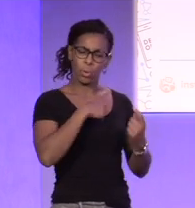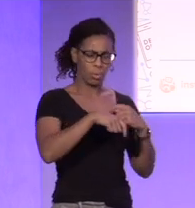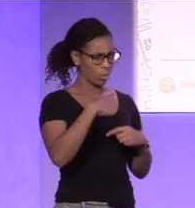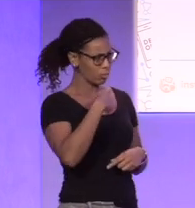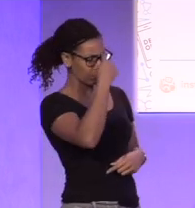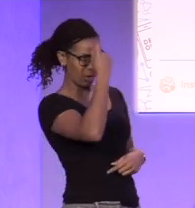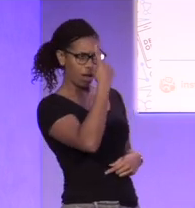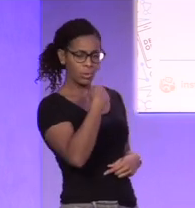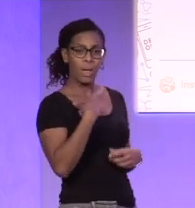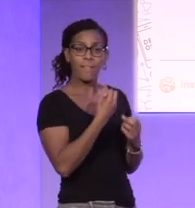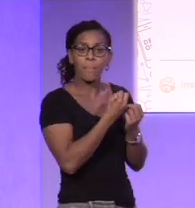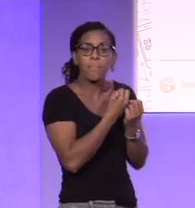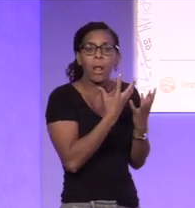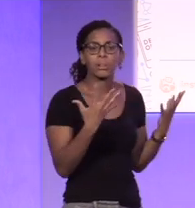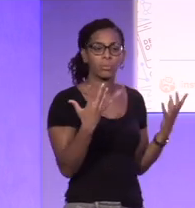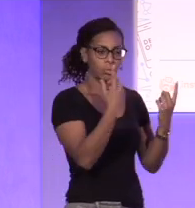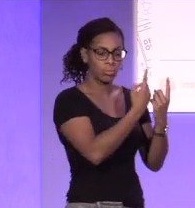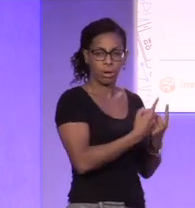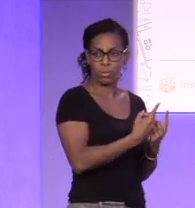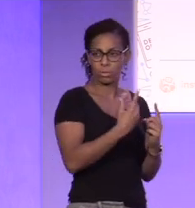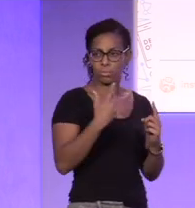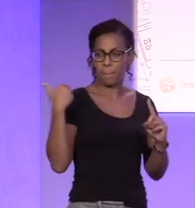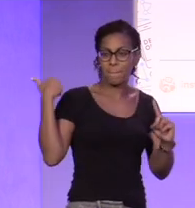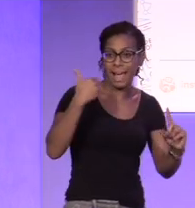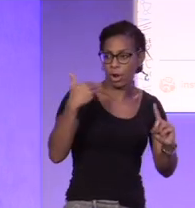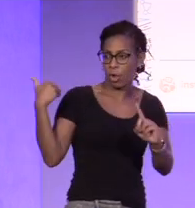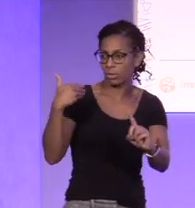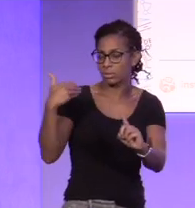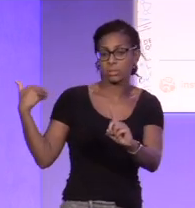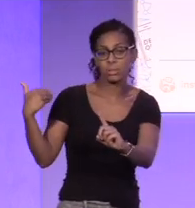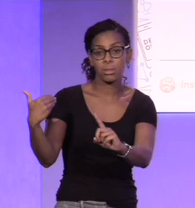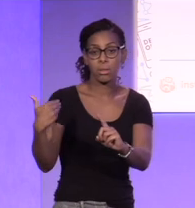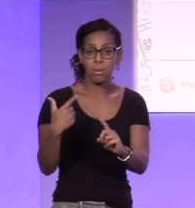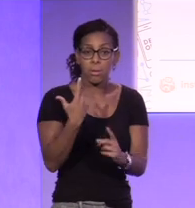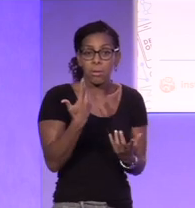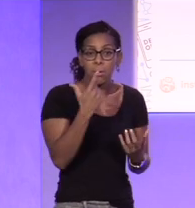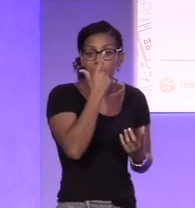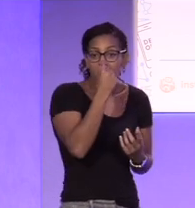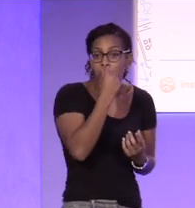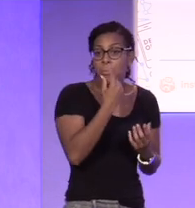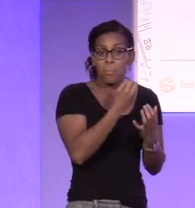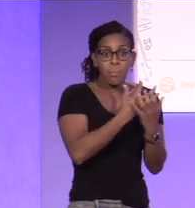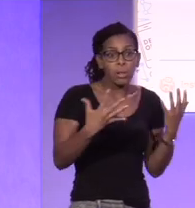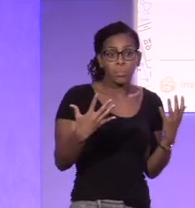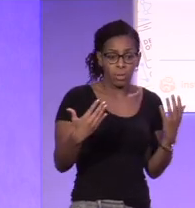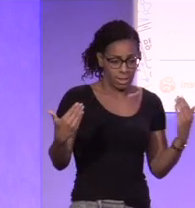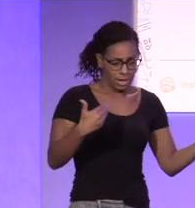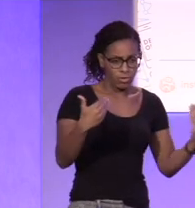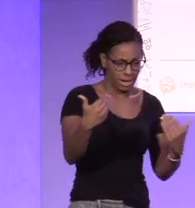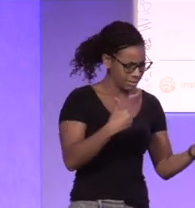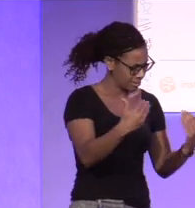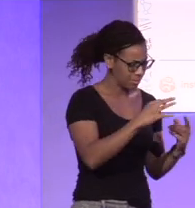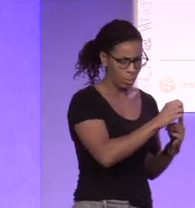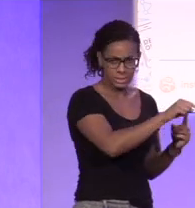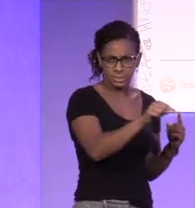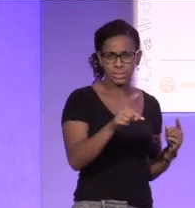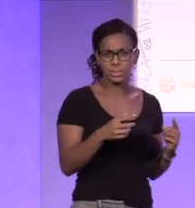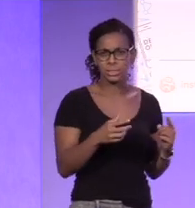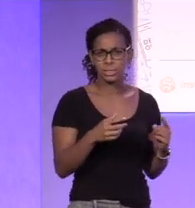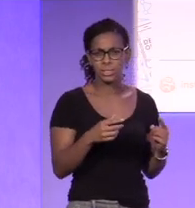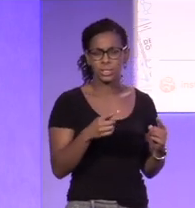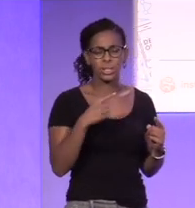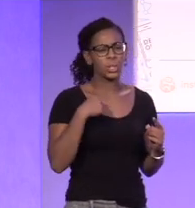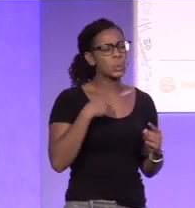multiple product backlogs at work here. Maybe we have multiple ingress points coming into our team. So we decided to go on a product backlog